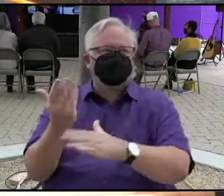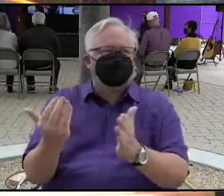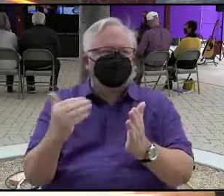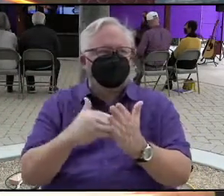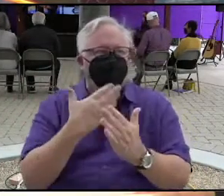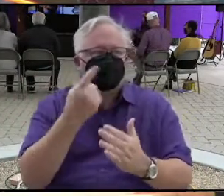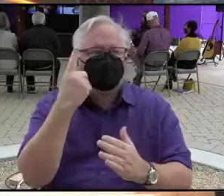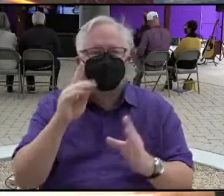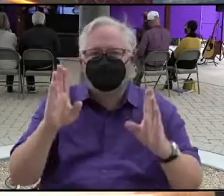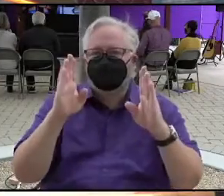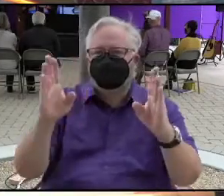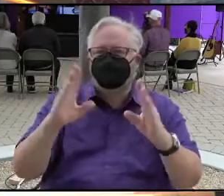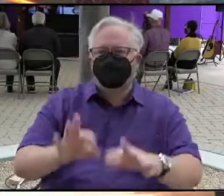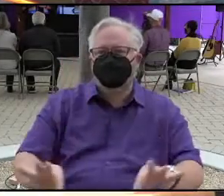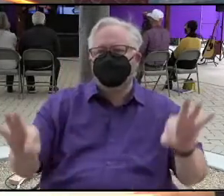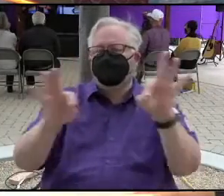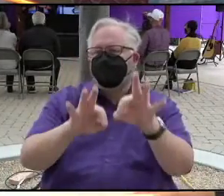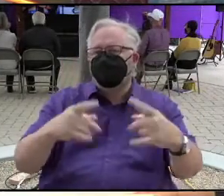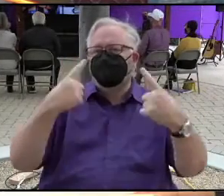announcements from our community.